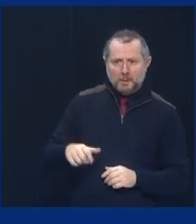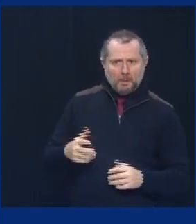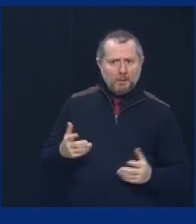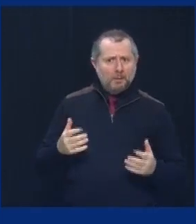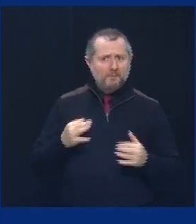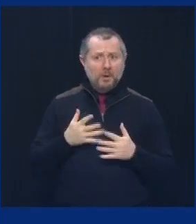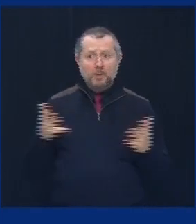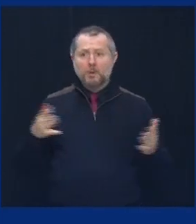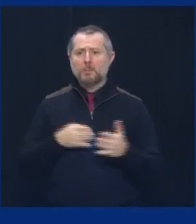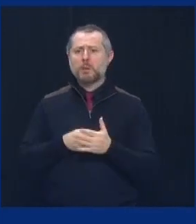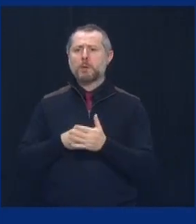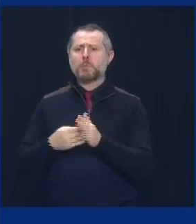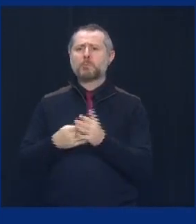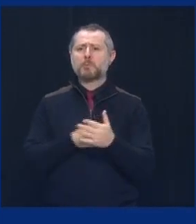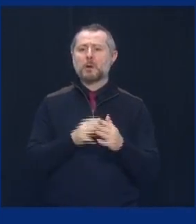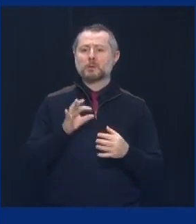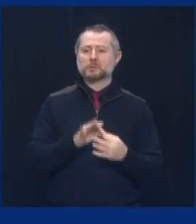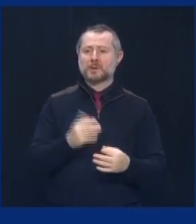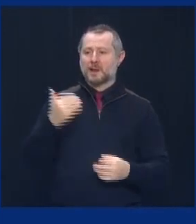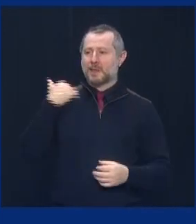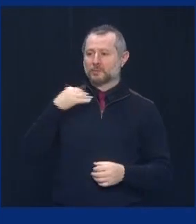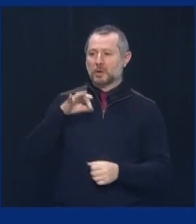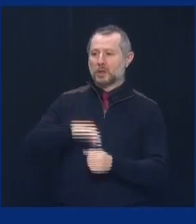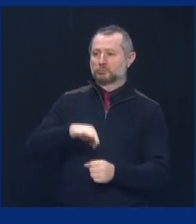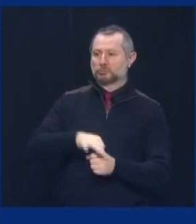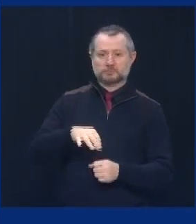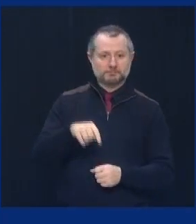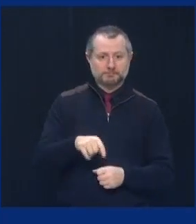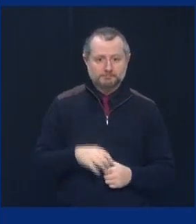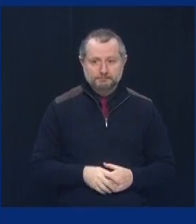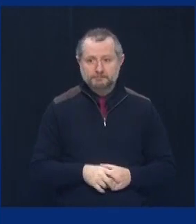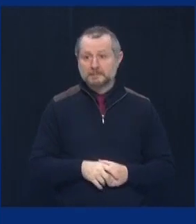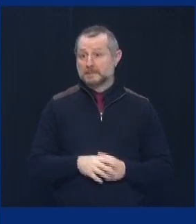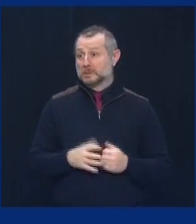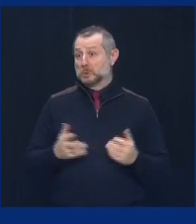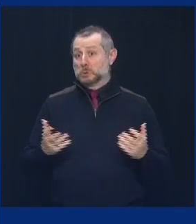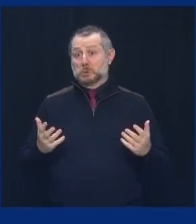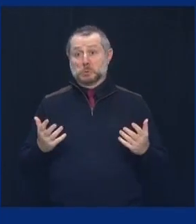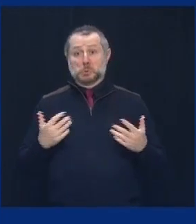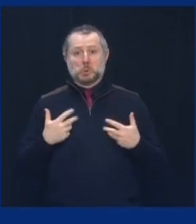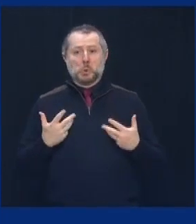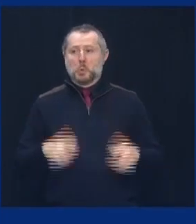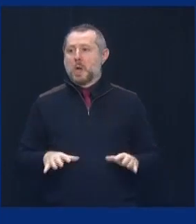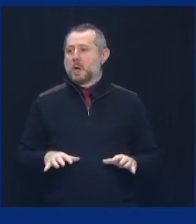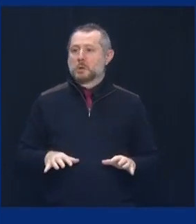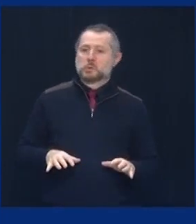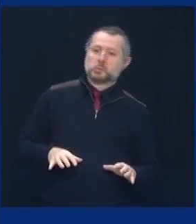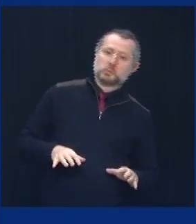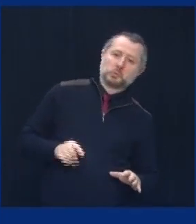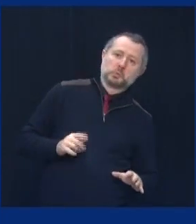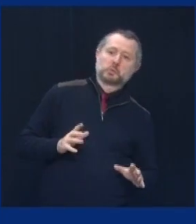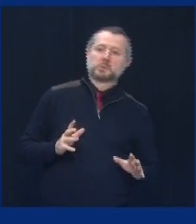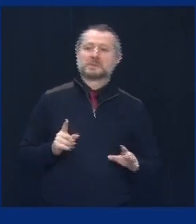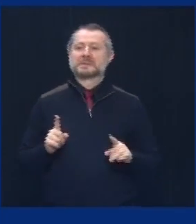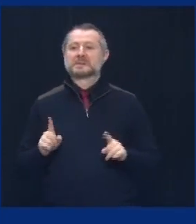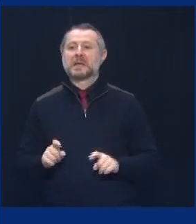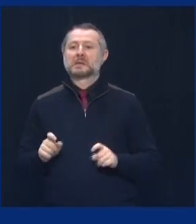Terry, about the election. We don't want to test the law, if you will.